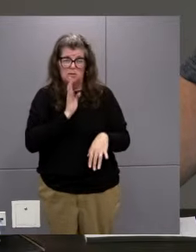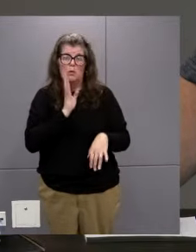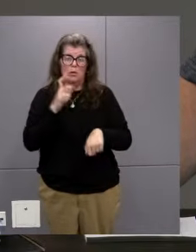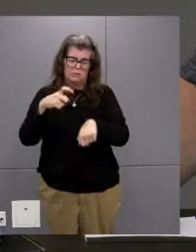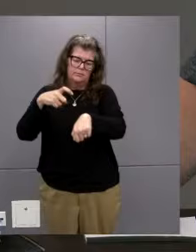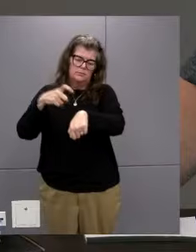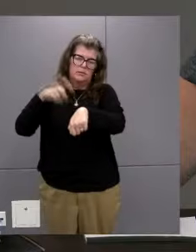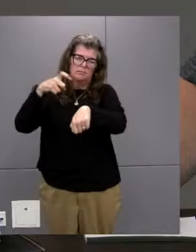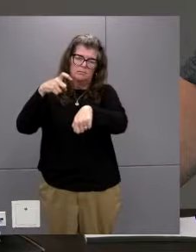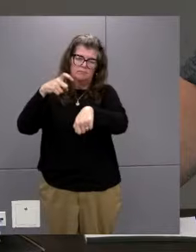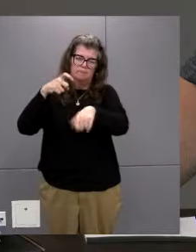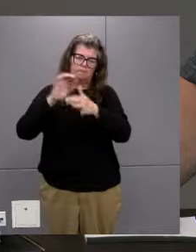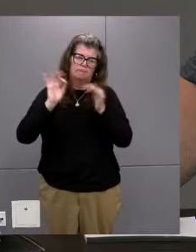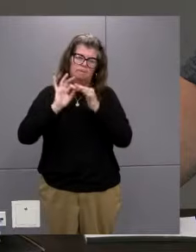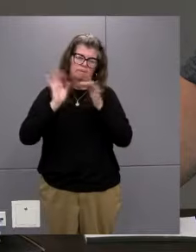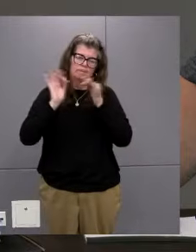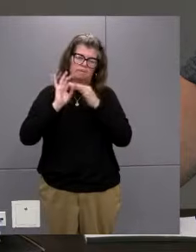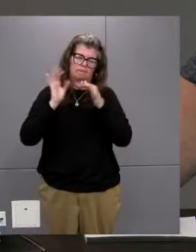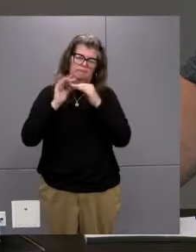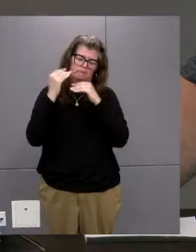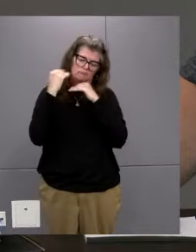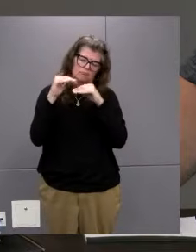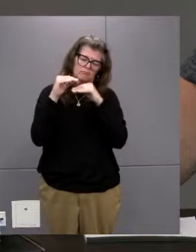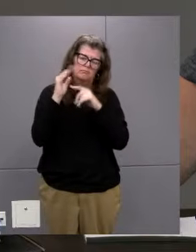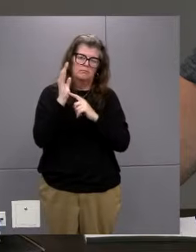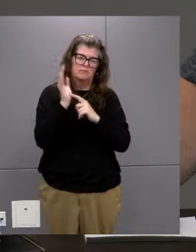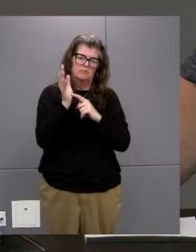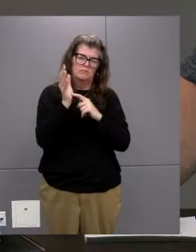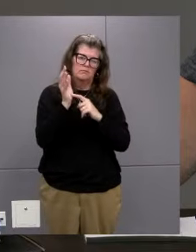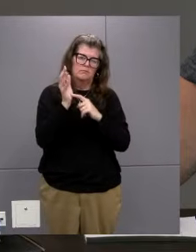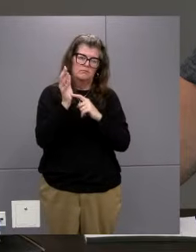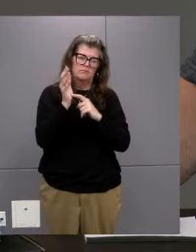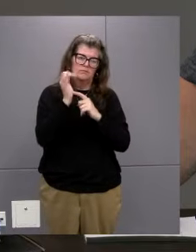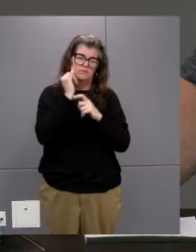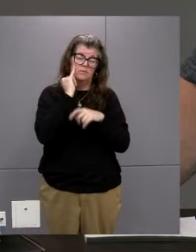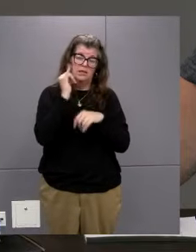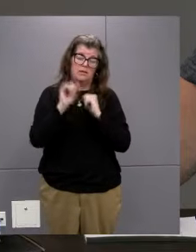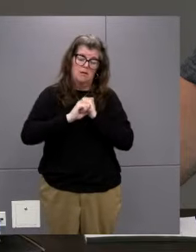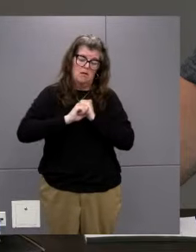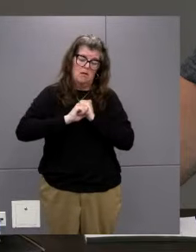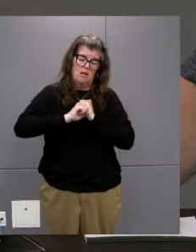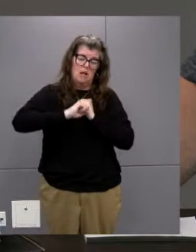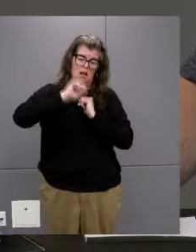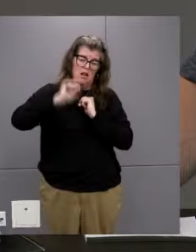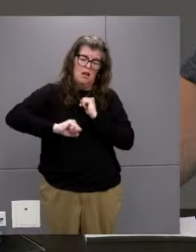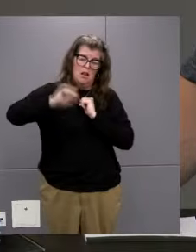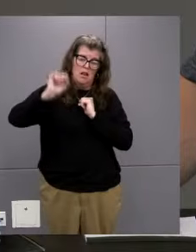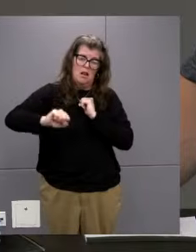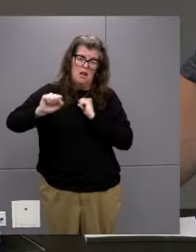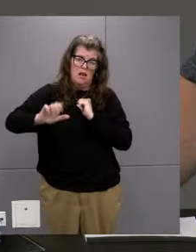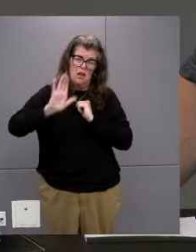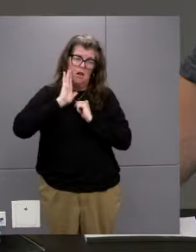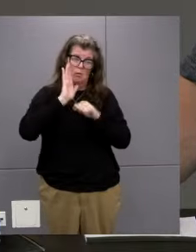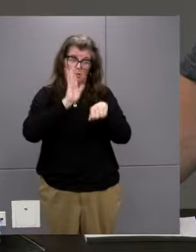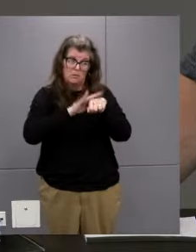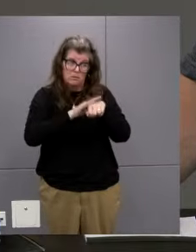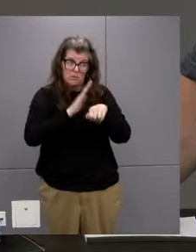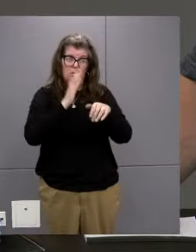timing the remarks so that they are limited to 5 minutes. If you go long, I will politely ask you to wrap it up,